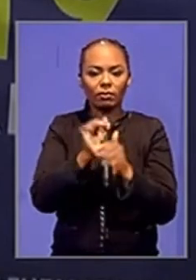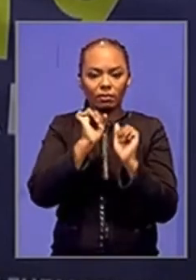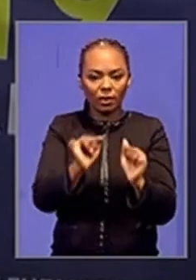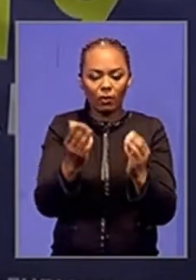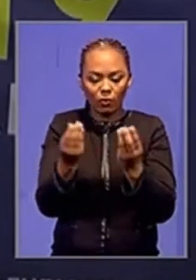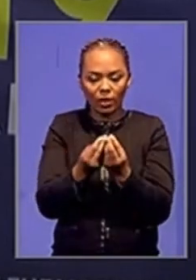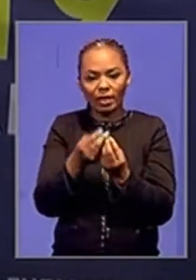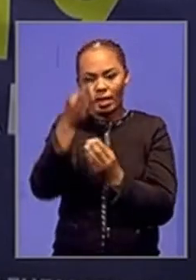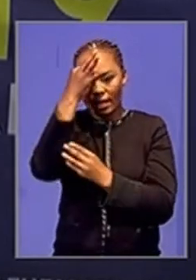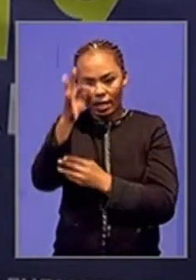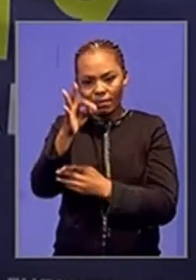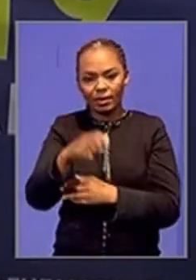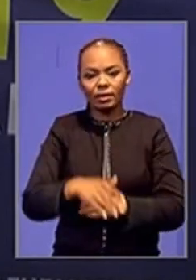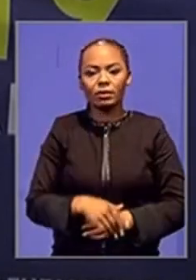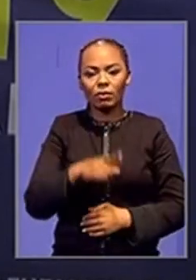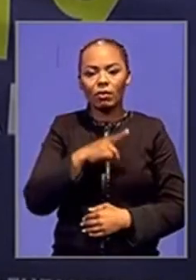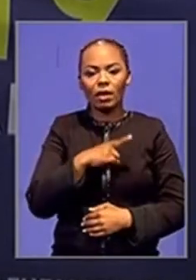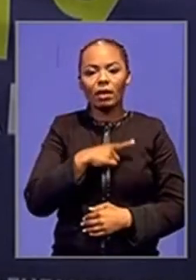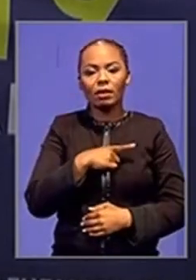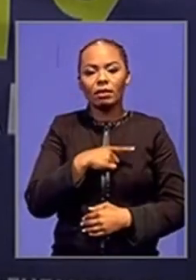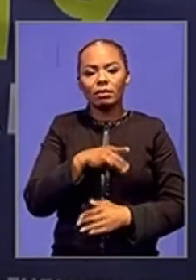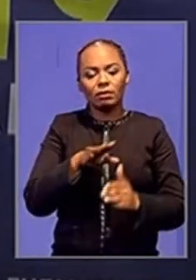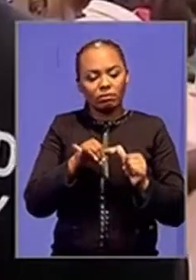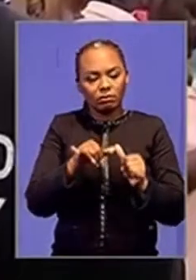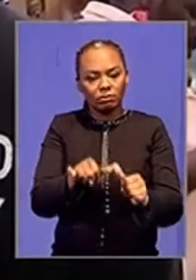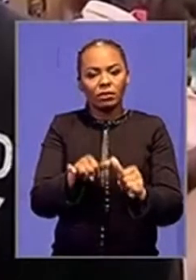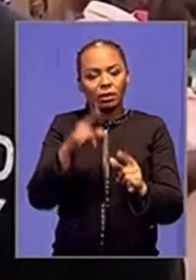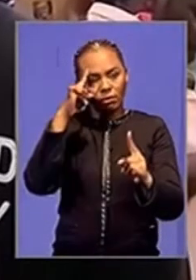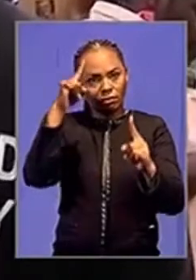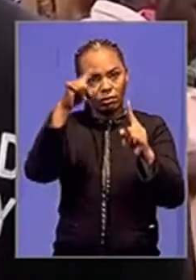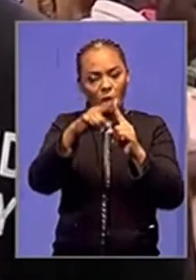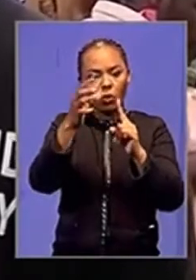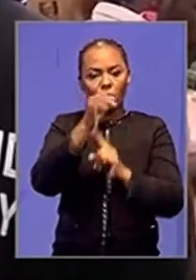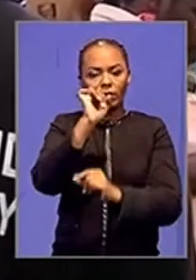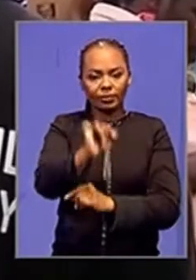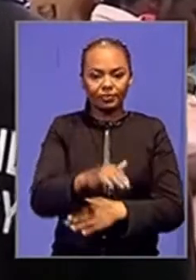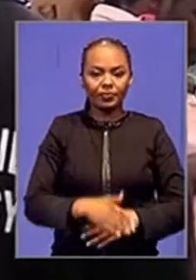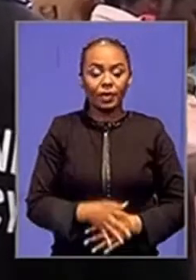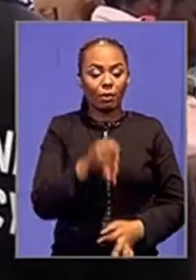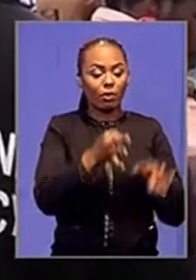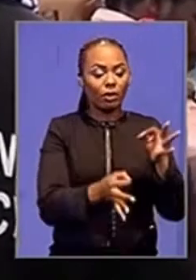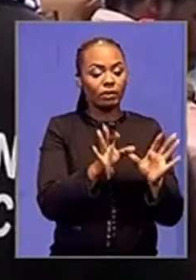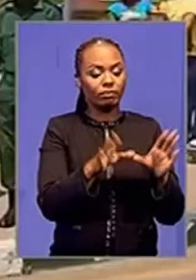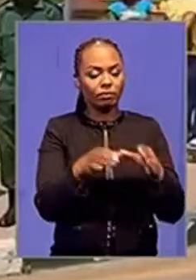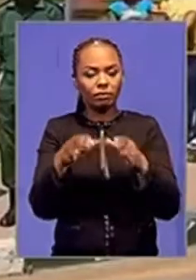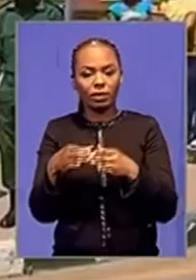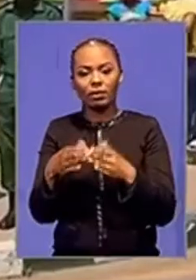government to advance the kingdom's goals. Mekgatlo ya dipolotiki ka nageng ye e sa ileditšwe.